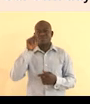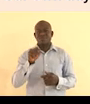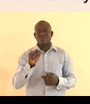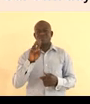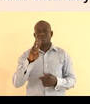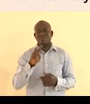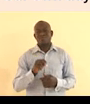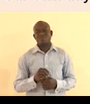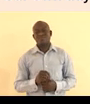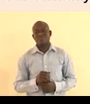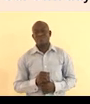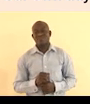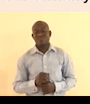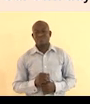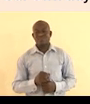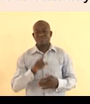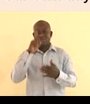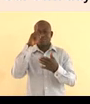Question two,